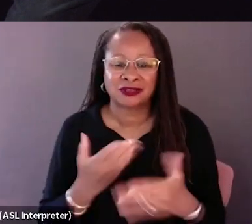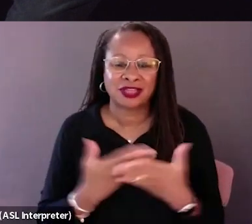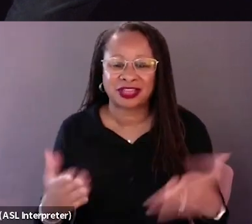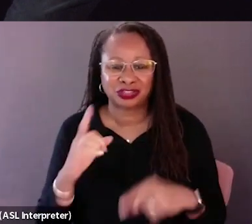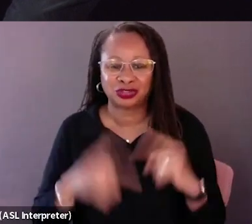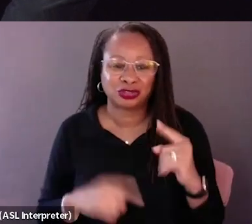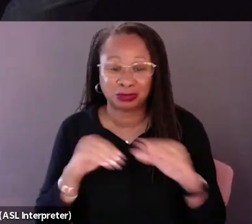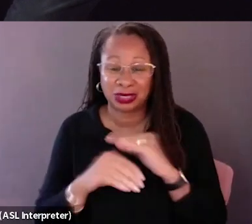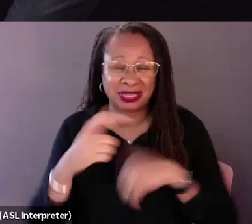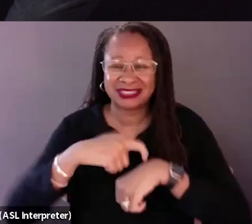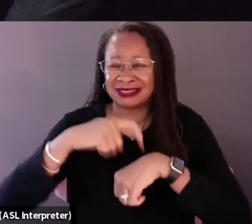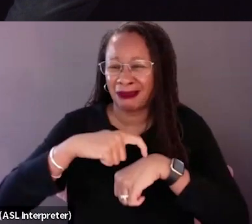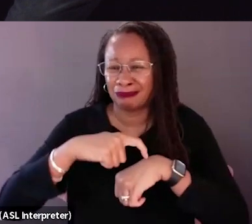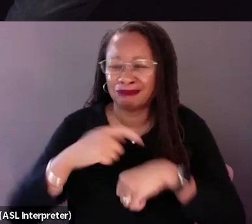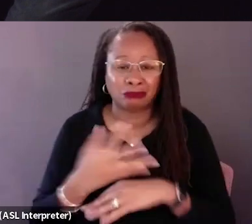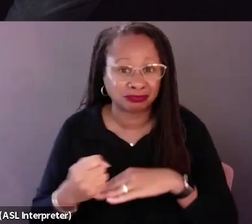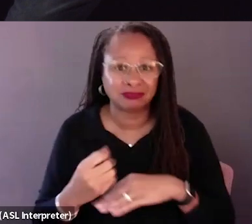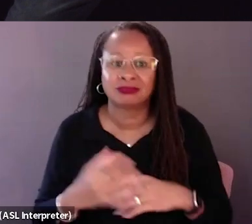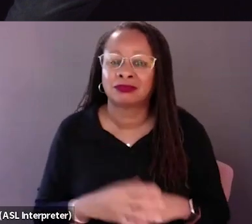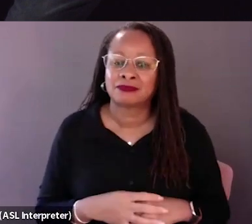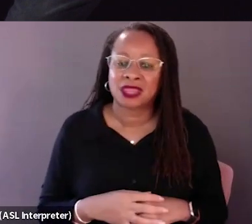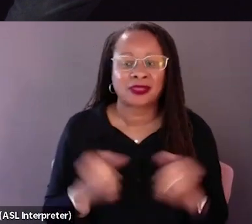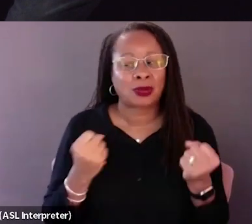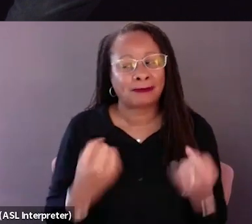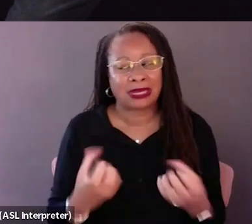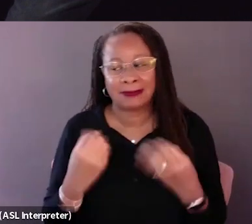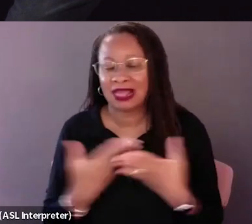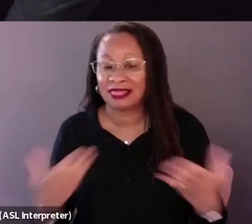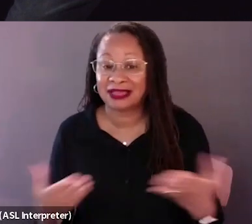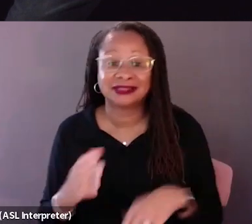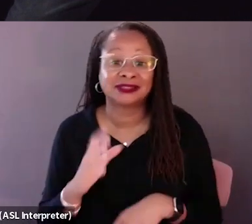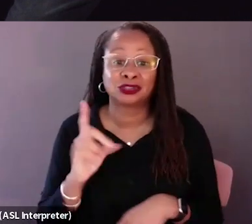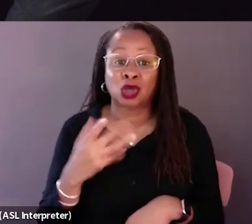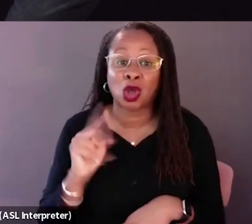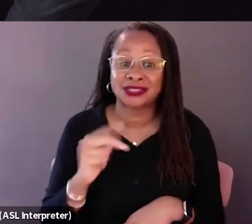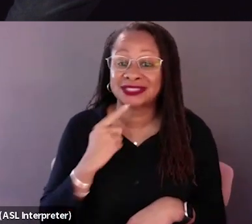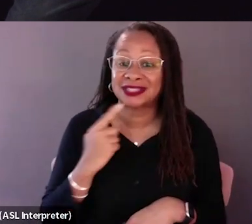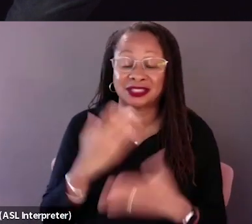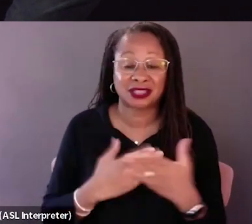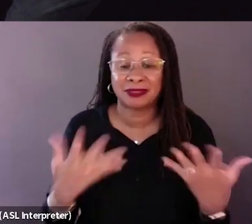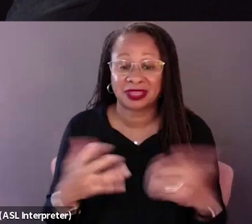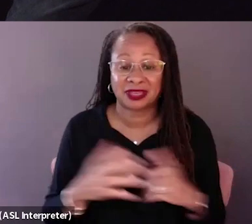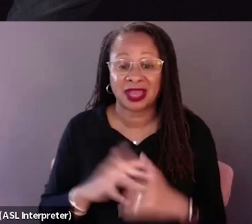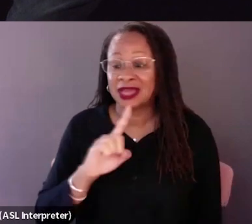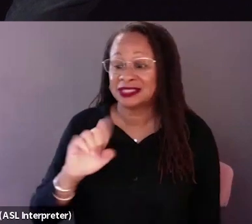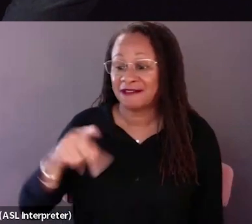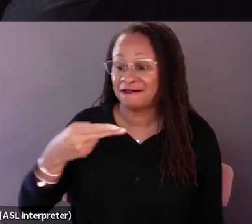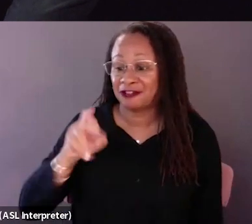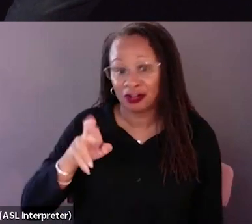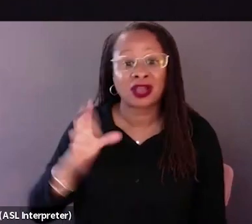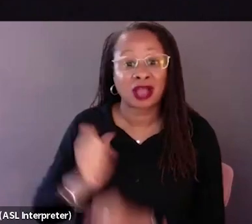there were many. And so, we did, as you see, there were some things we just couldn't resist. So Zephyr got her own